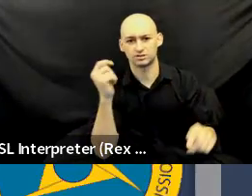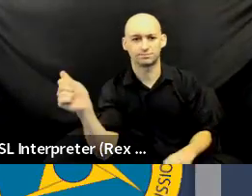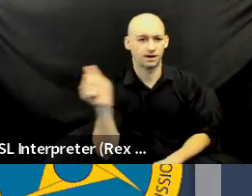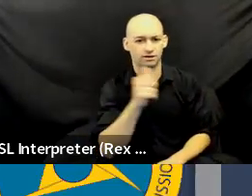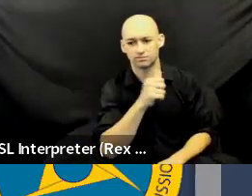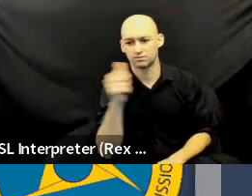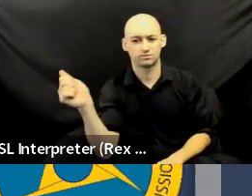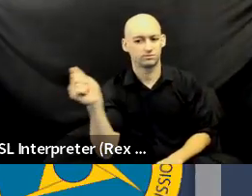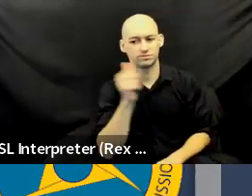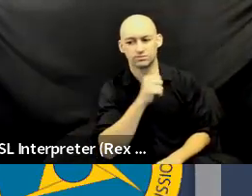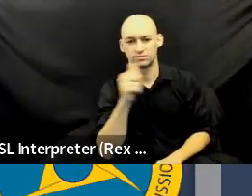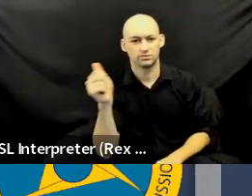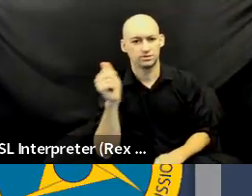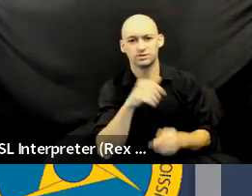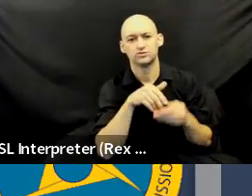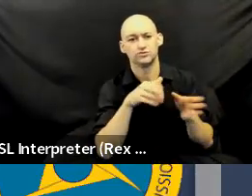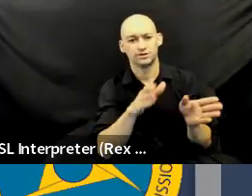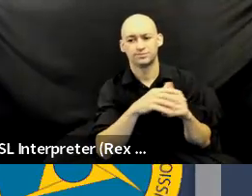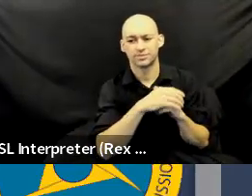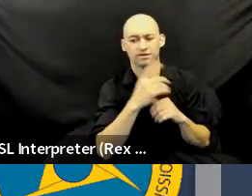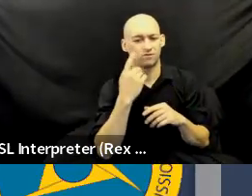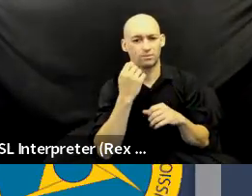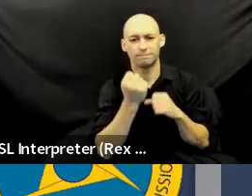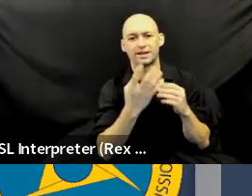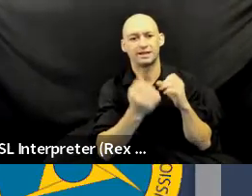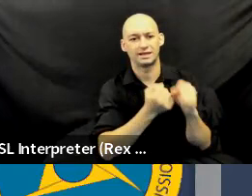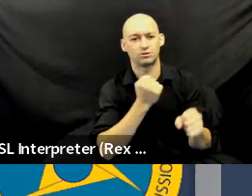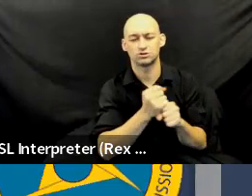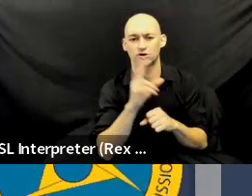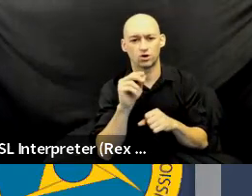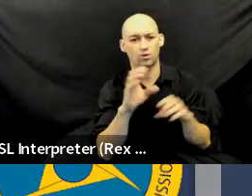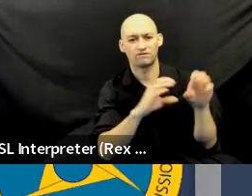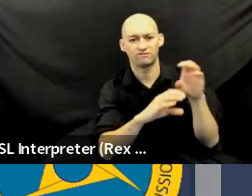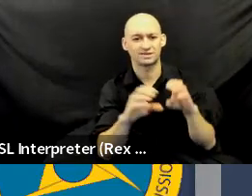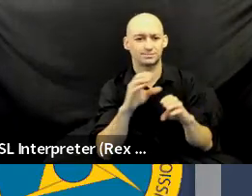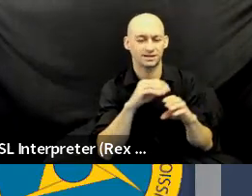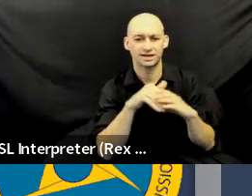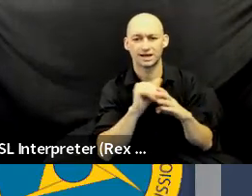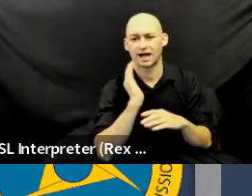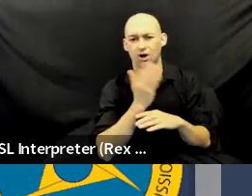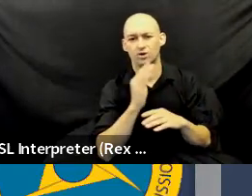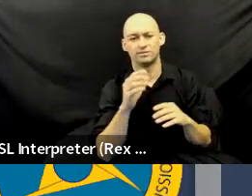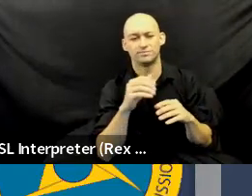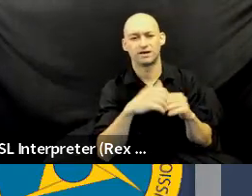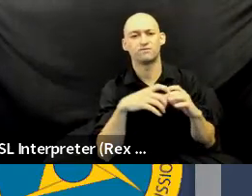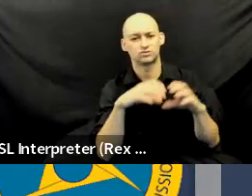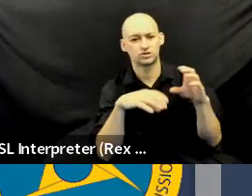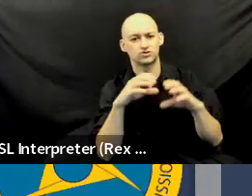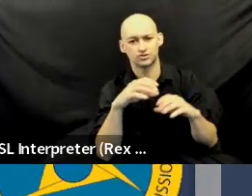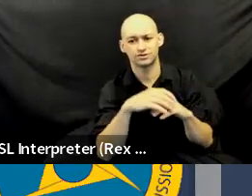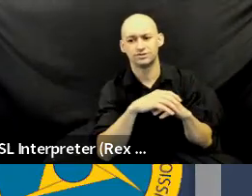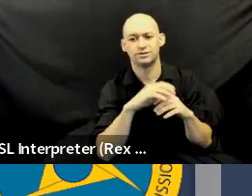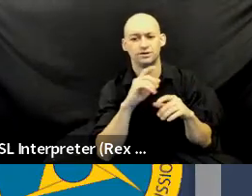streets. We have for several years had no investment into our infrastructure, but now that we've been having a lot